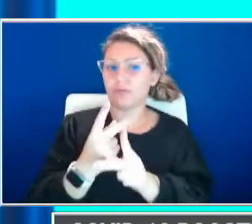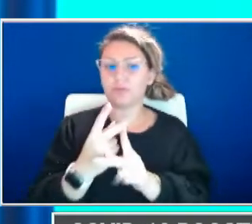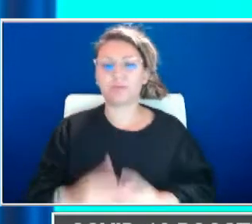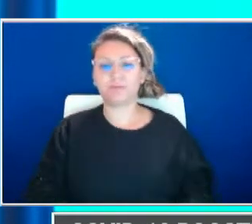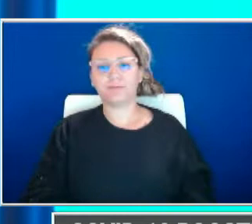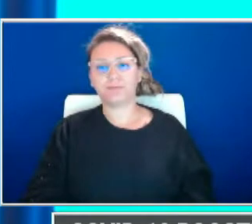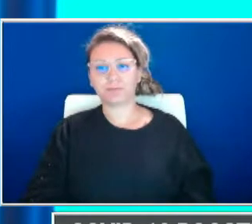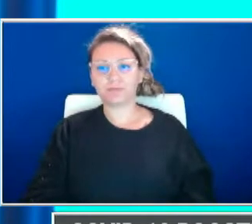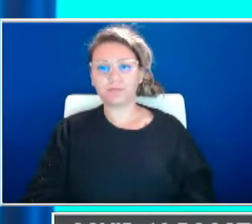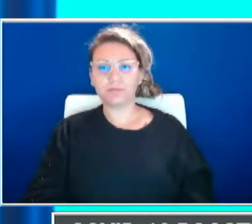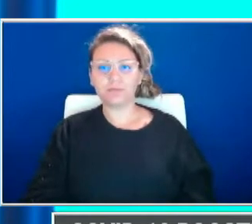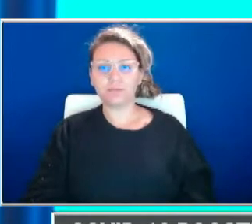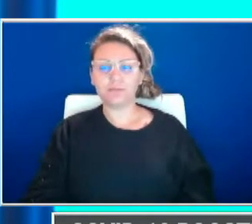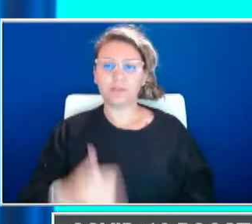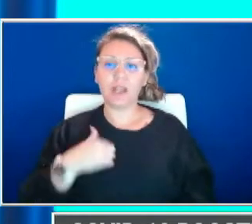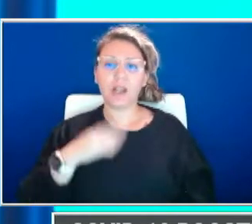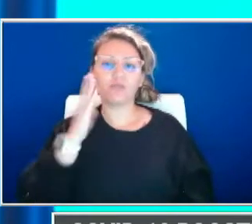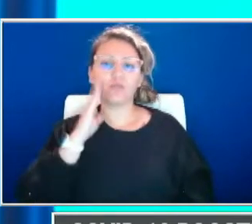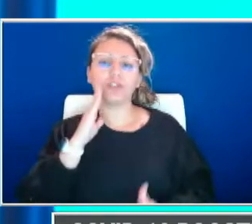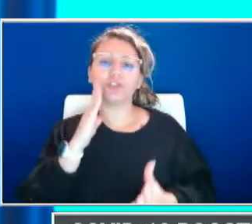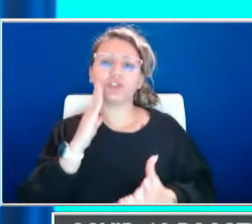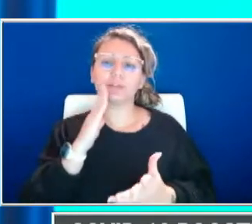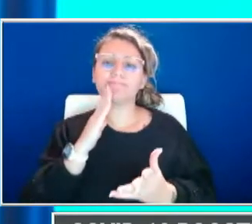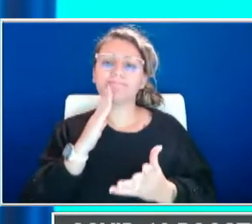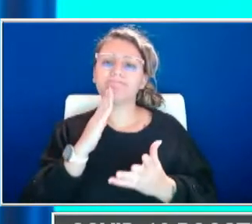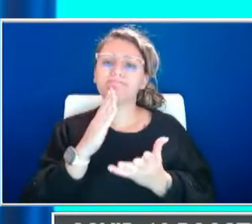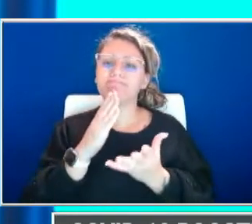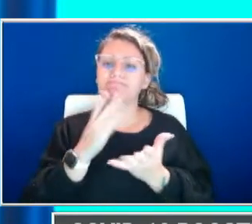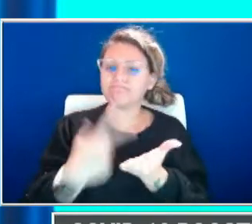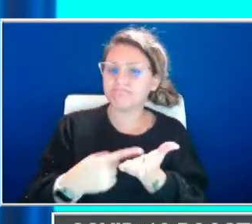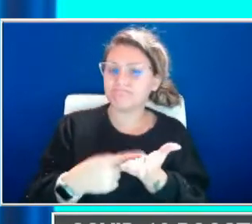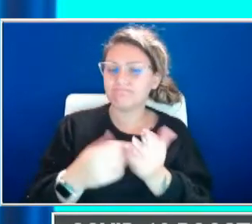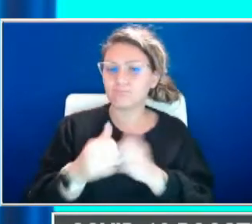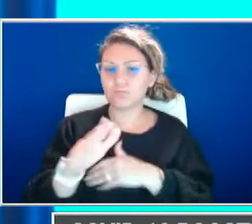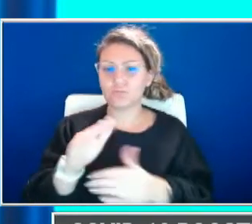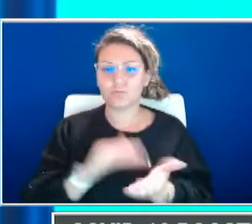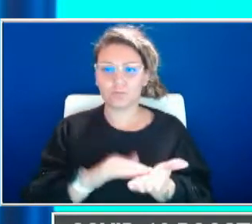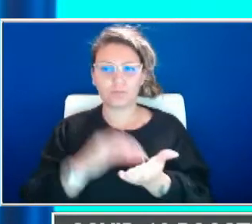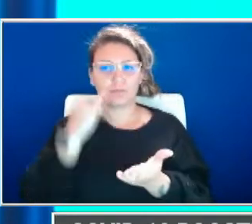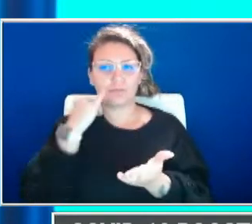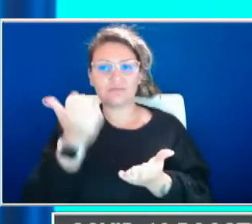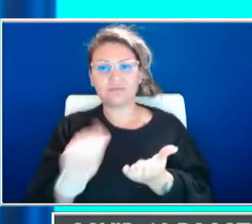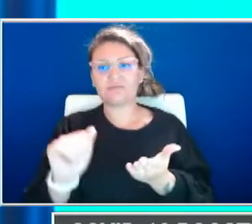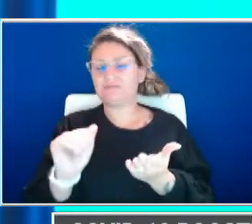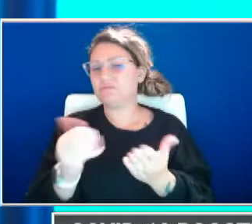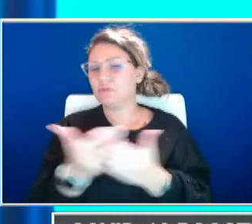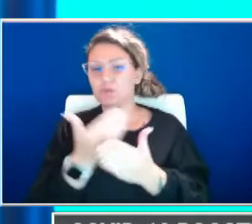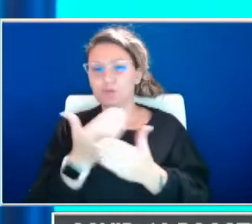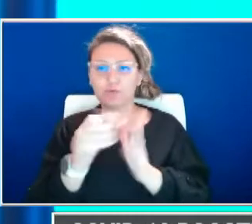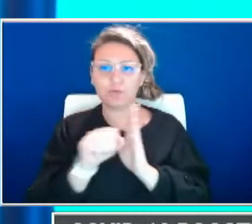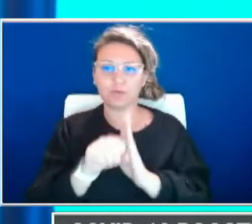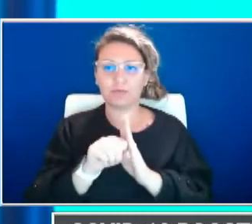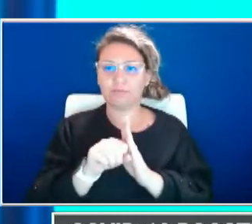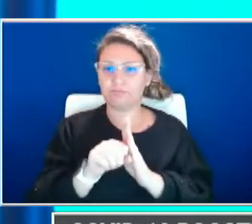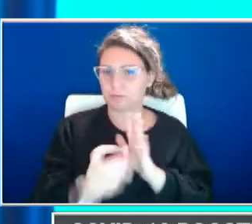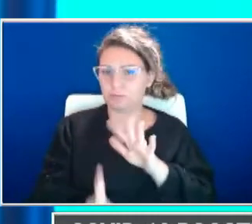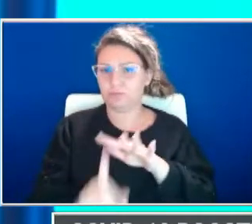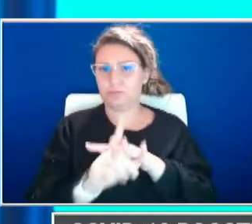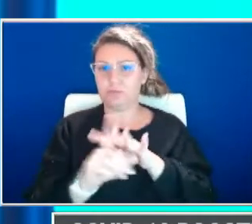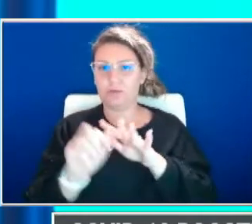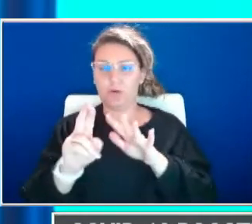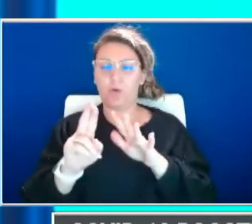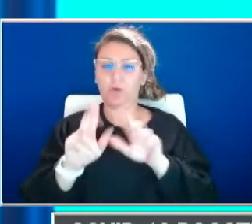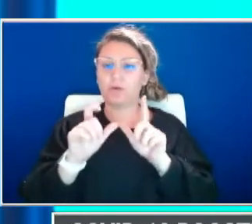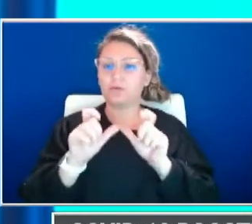So I would just consult with your doctor about if there's any new symptoms that you come across, or continue with the screening